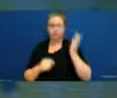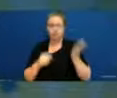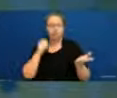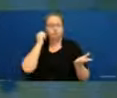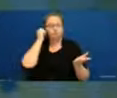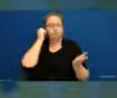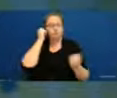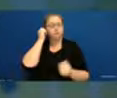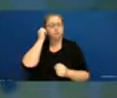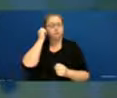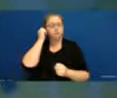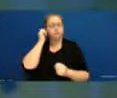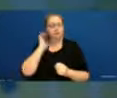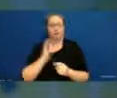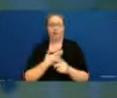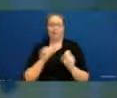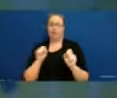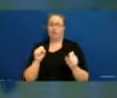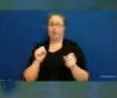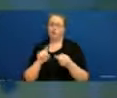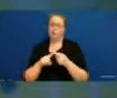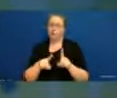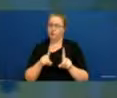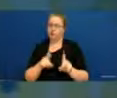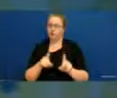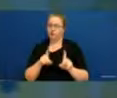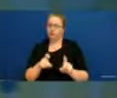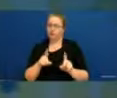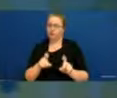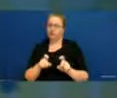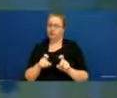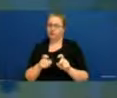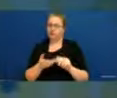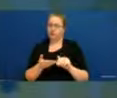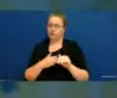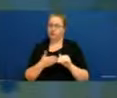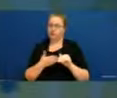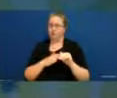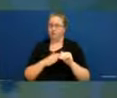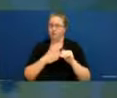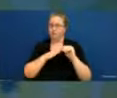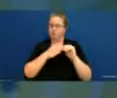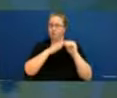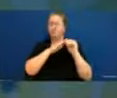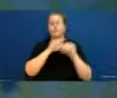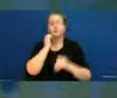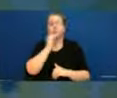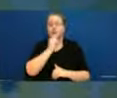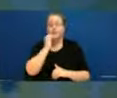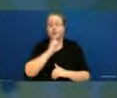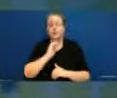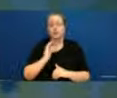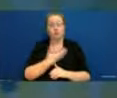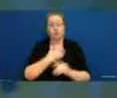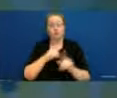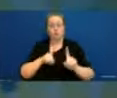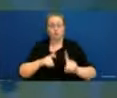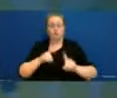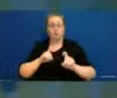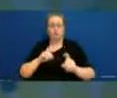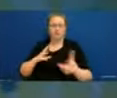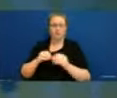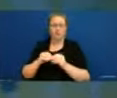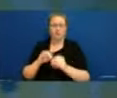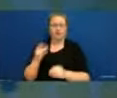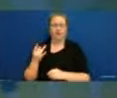capacity to test for COVID-19 in BC, and as you can see, it's steadily on the rise as of today. The number of daily tests and